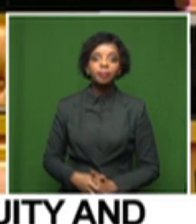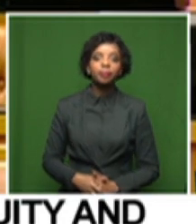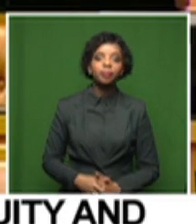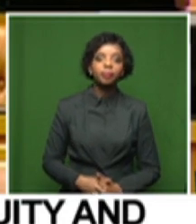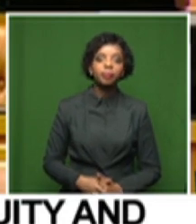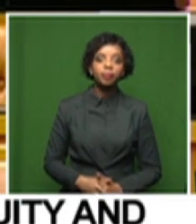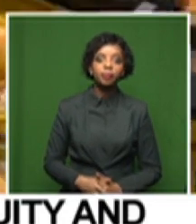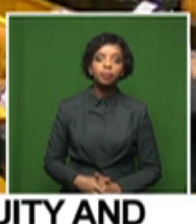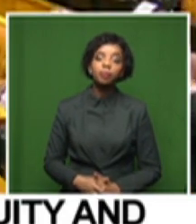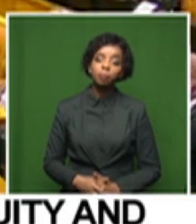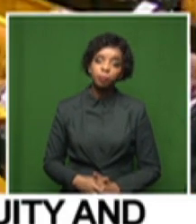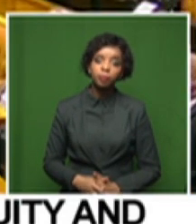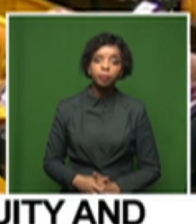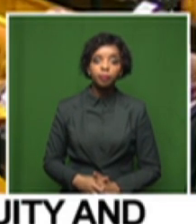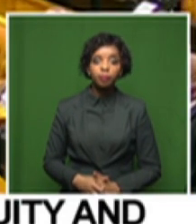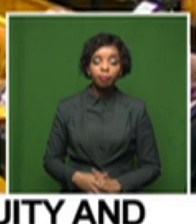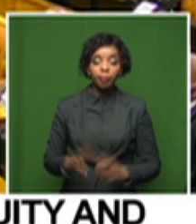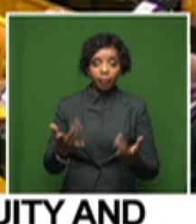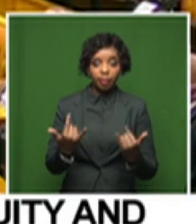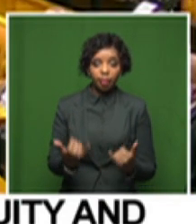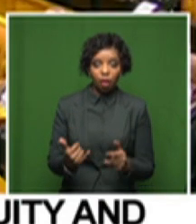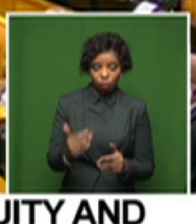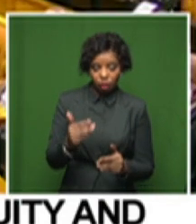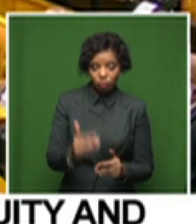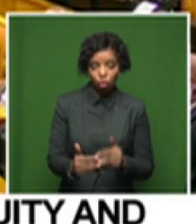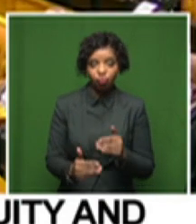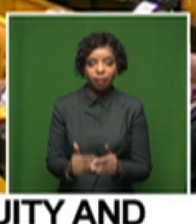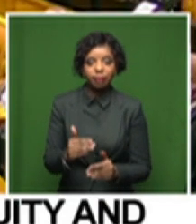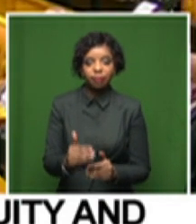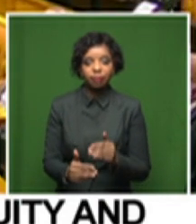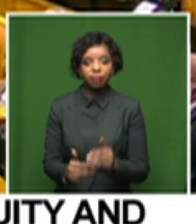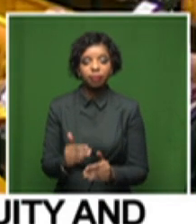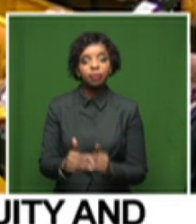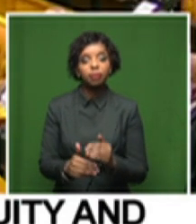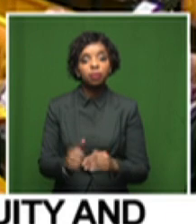Now, progress on zero-based budgeting and spending reviews.